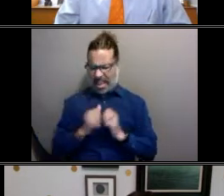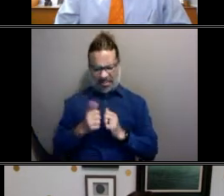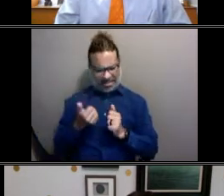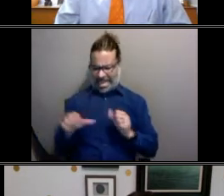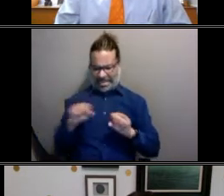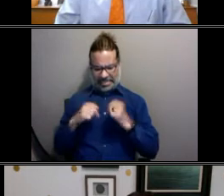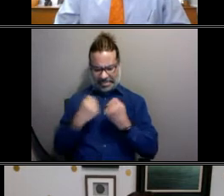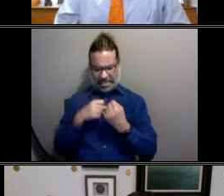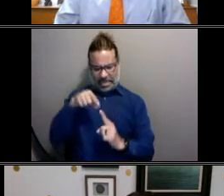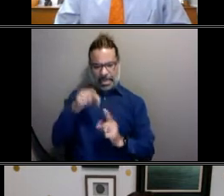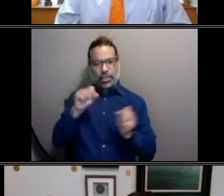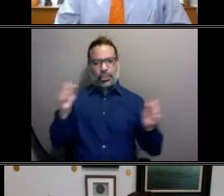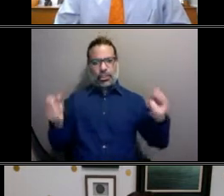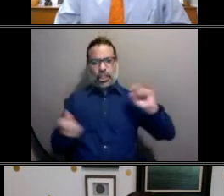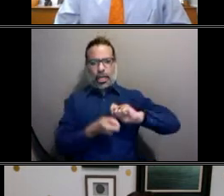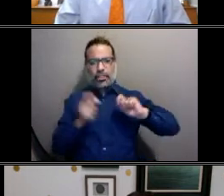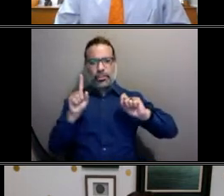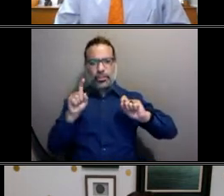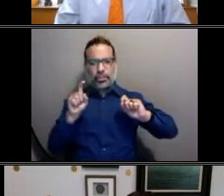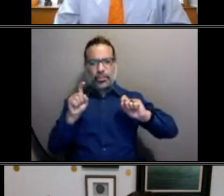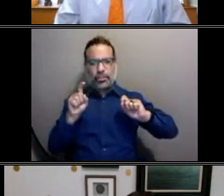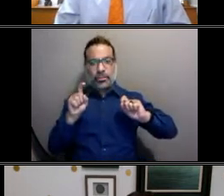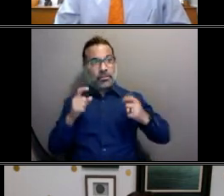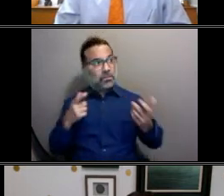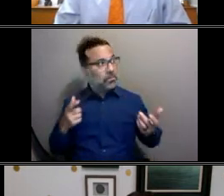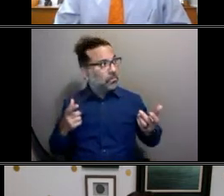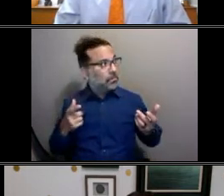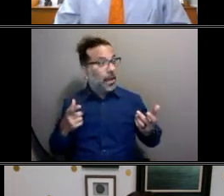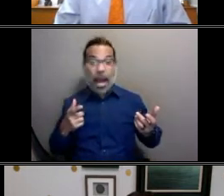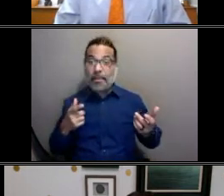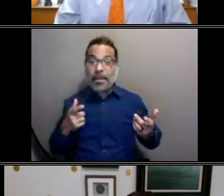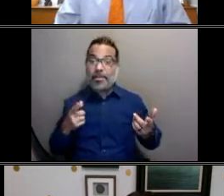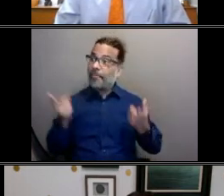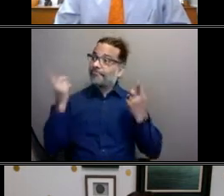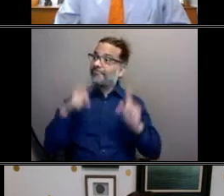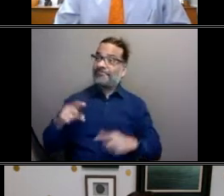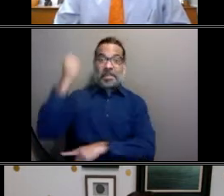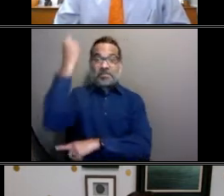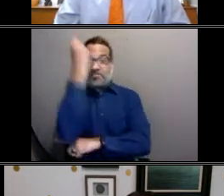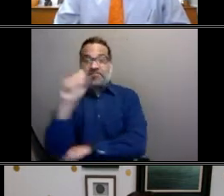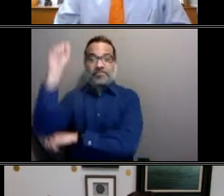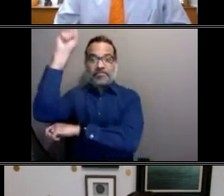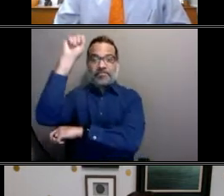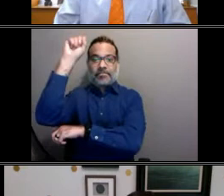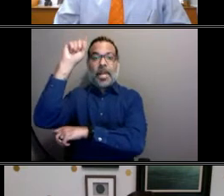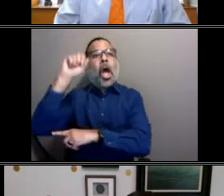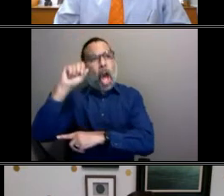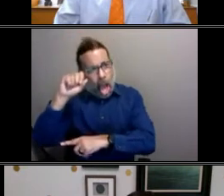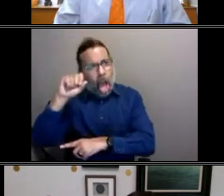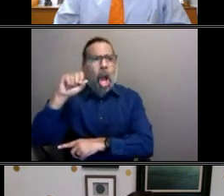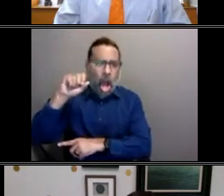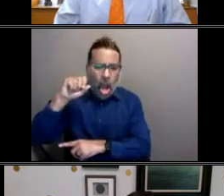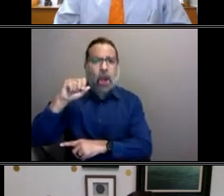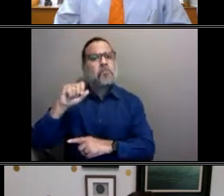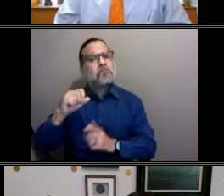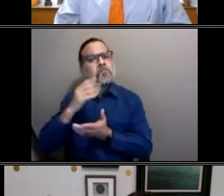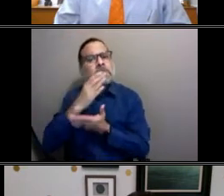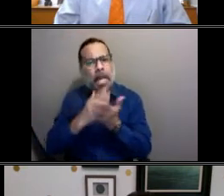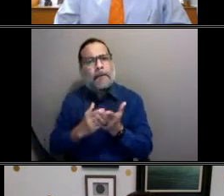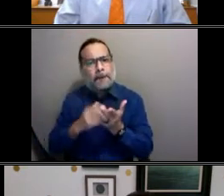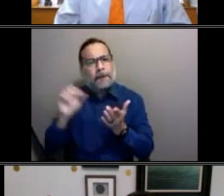change? Is it simply the rightful protest of those who are affected? Yes, that's part of it. But the